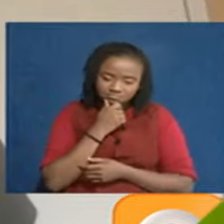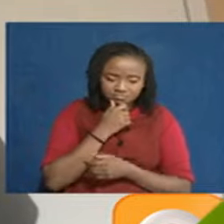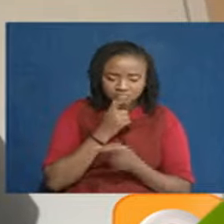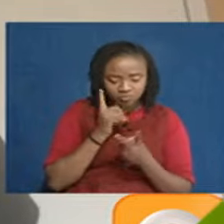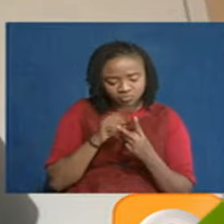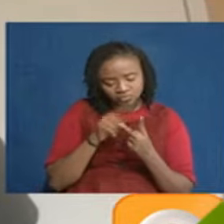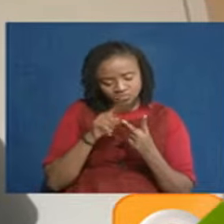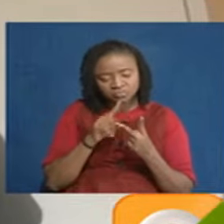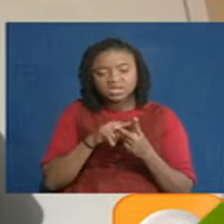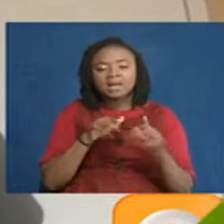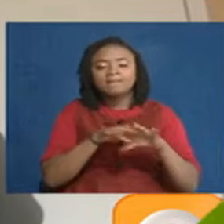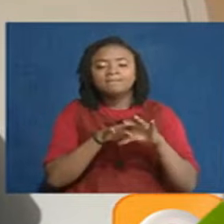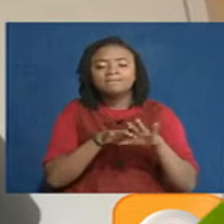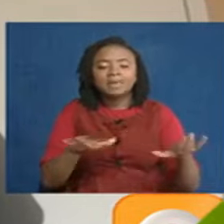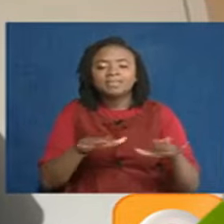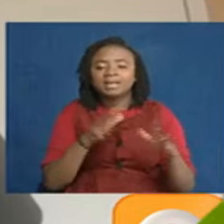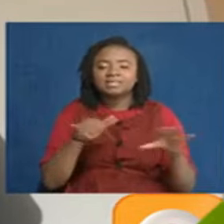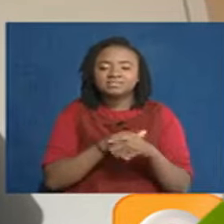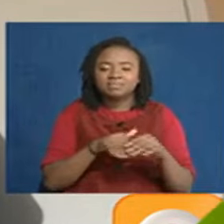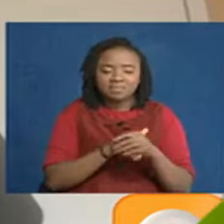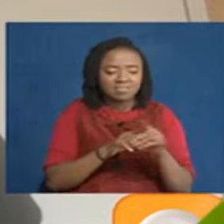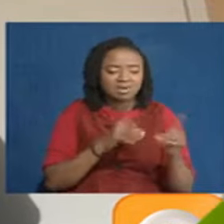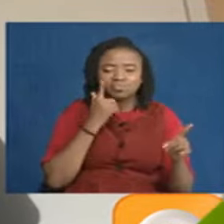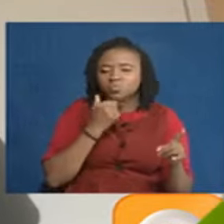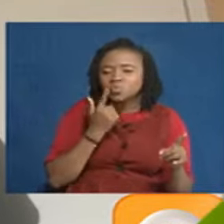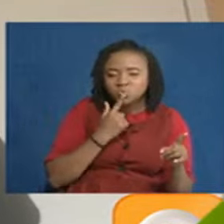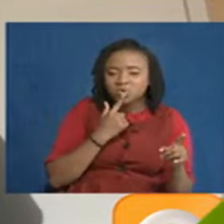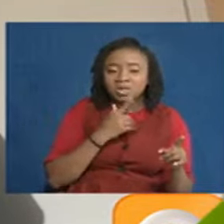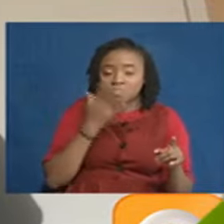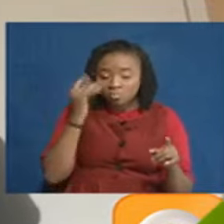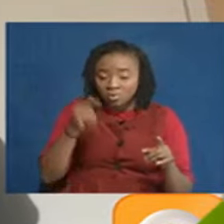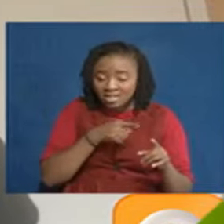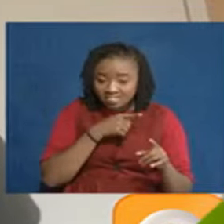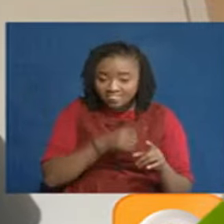members would disunite Africa a great deal.